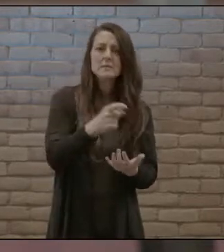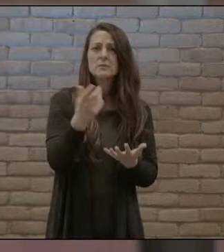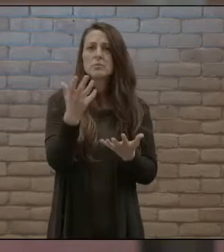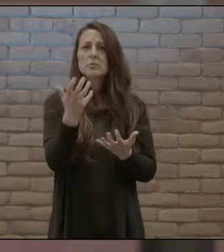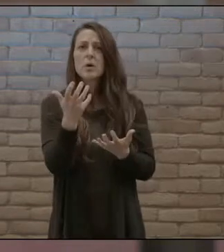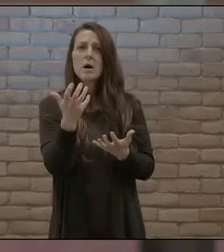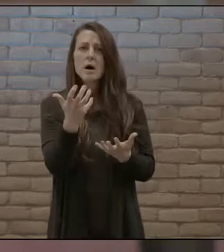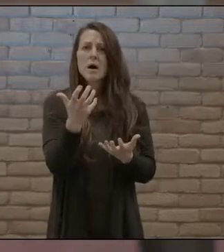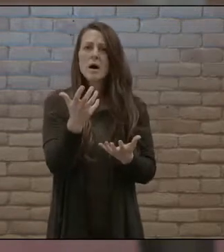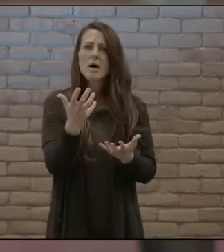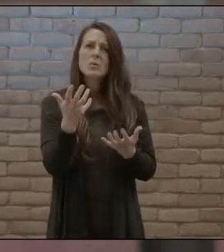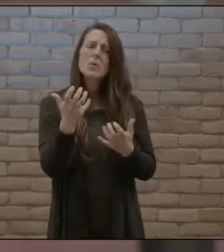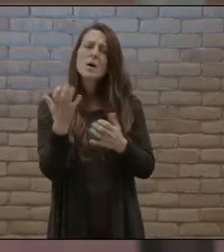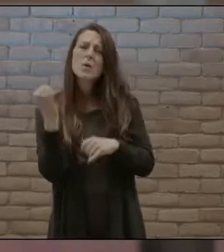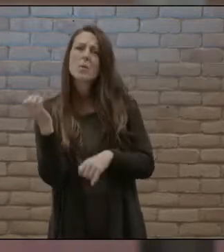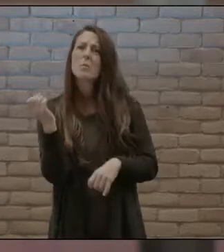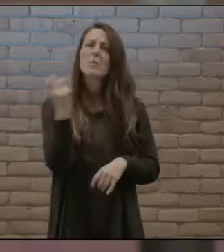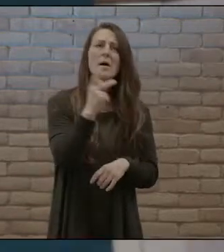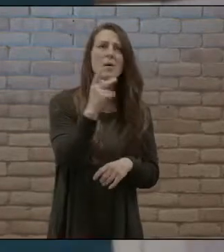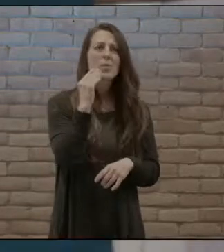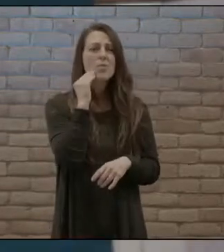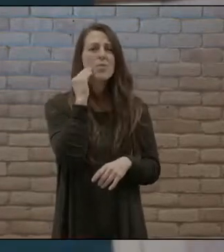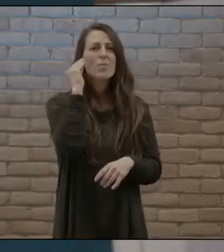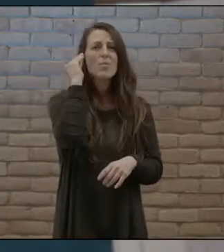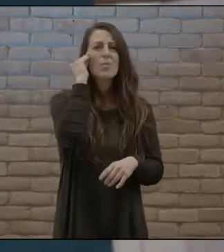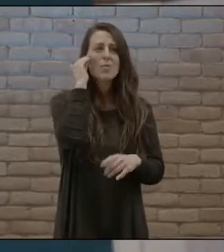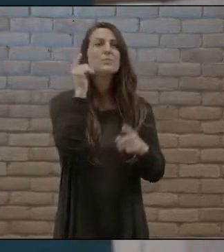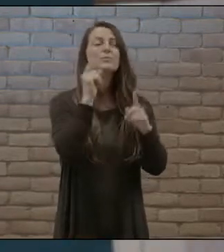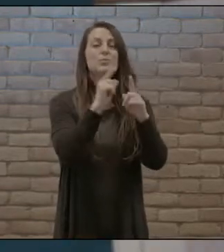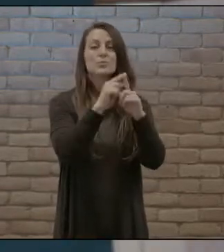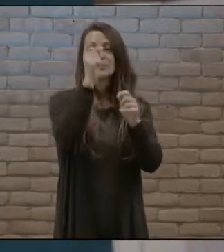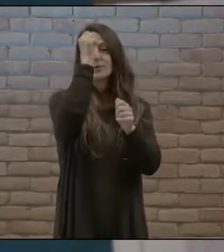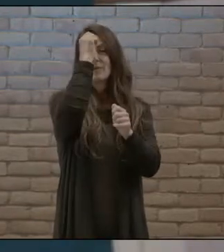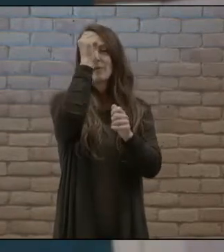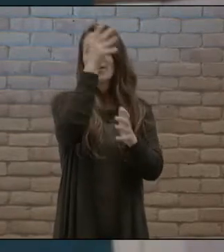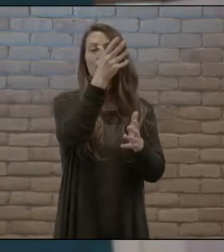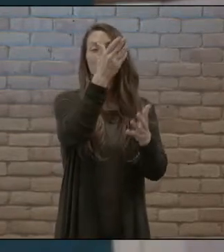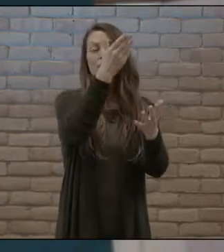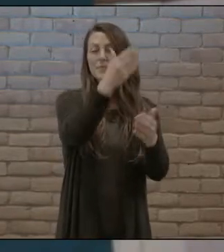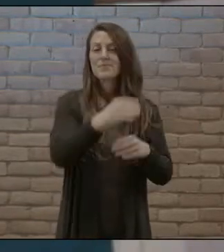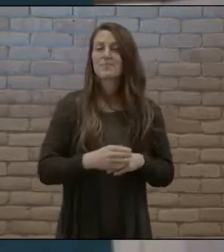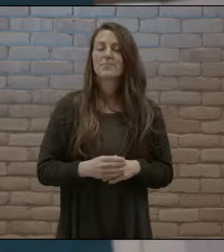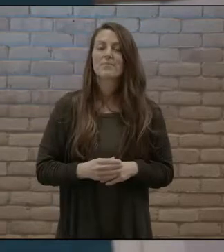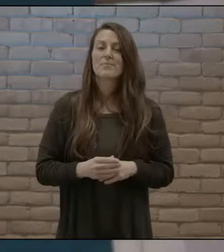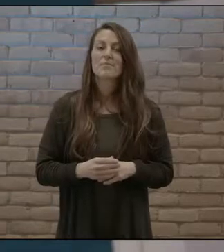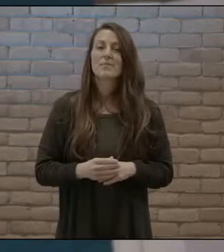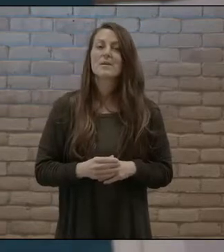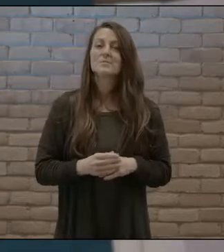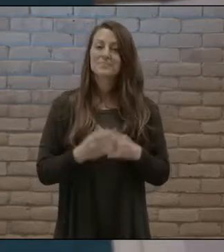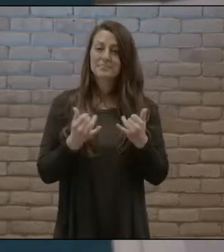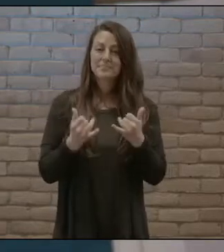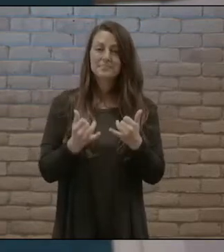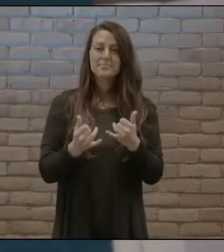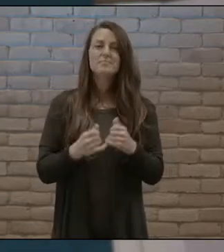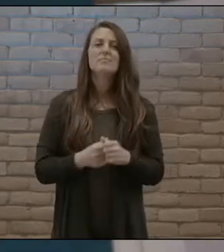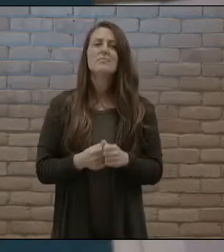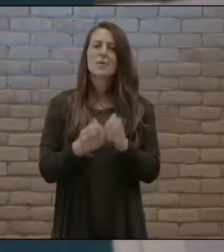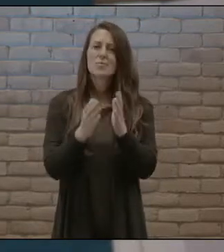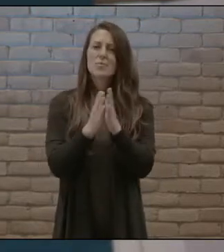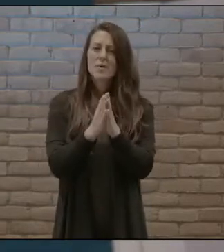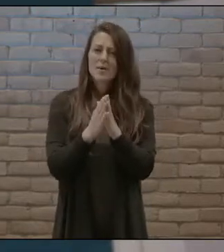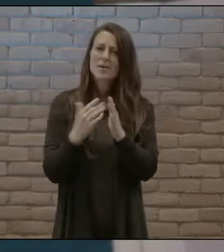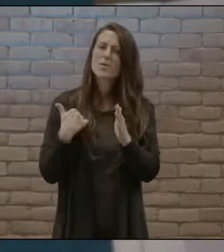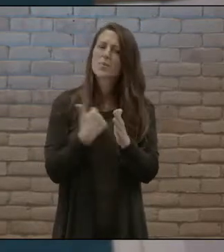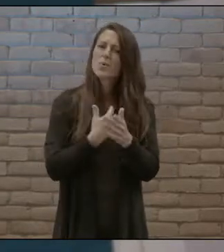desperate to return home to the Father. And so at this time, would you pray with me as we confess